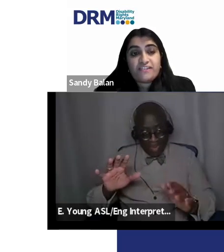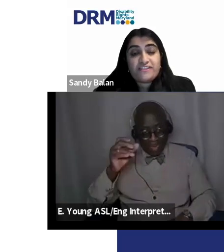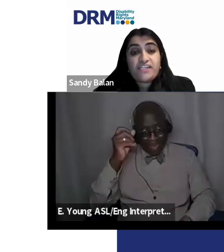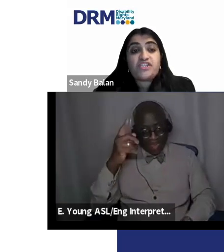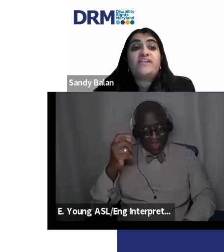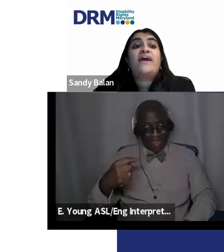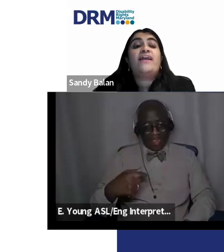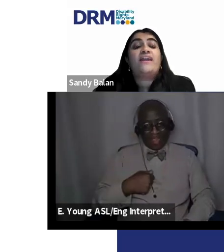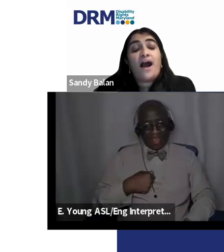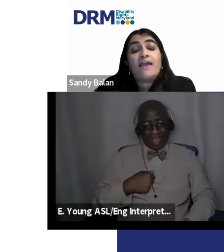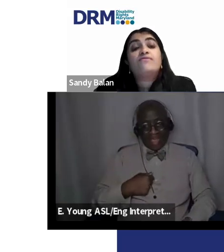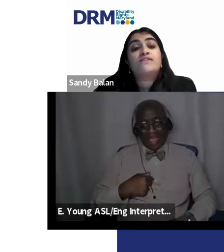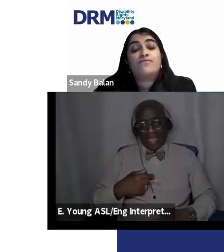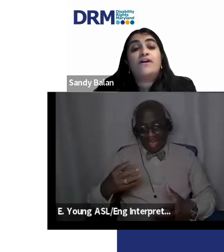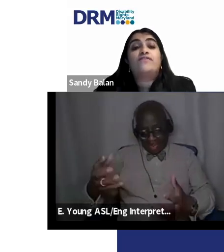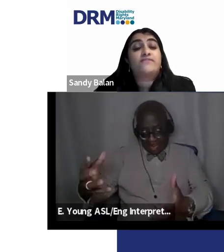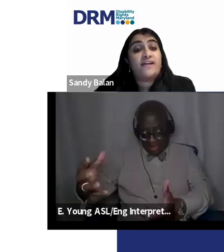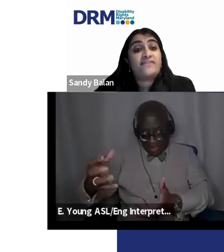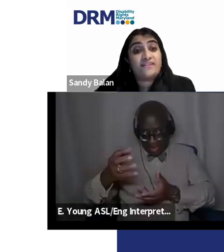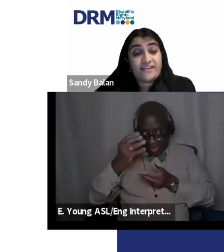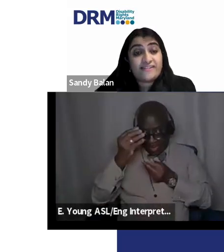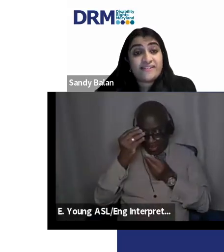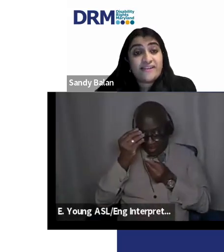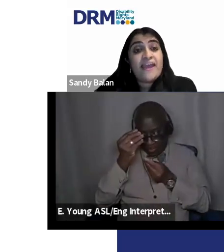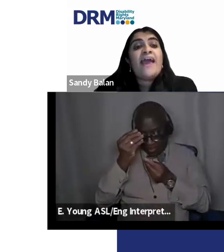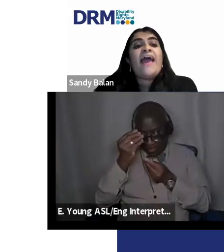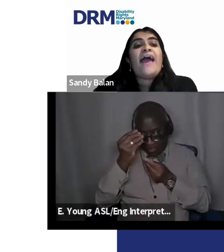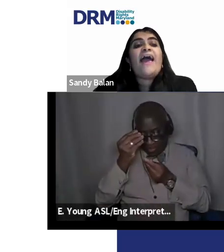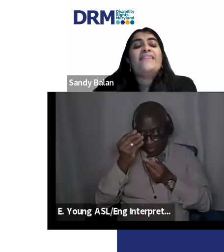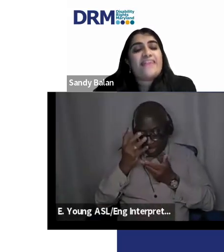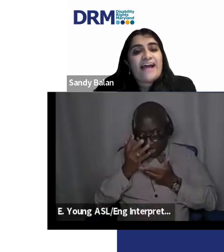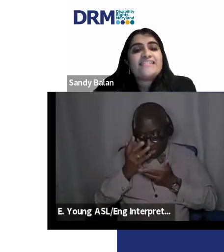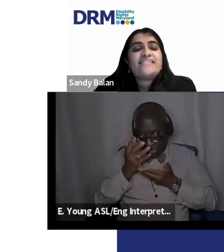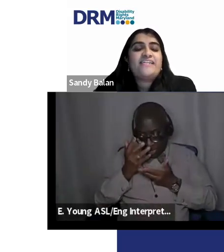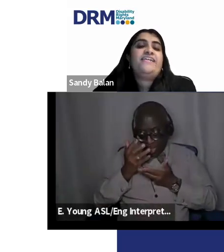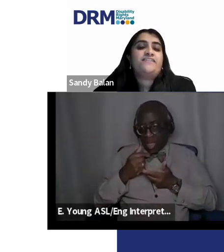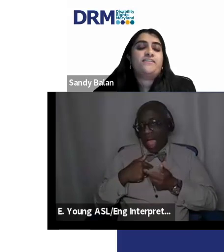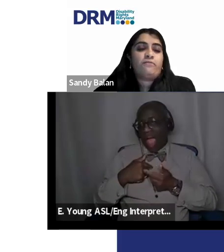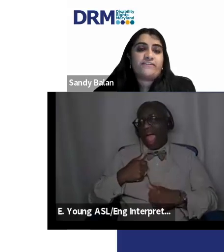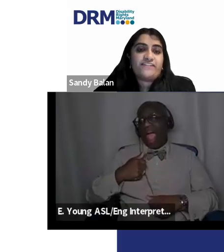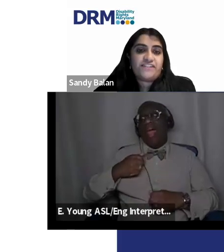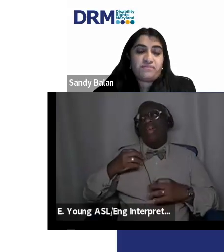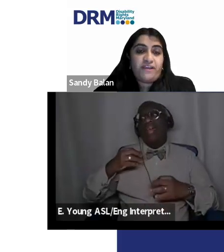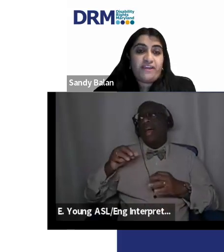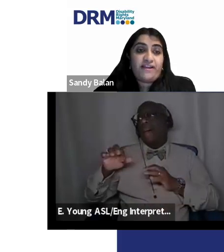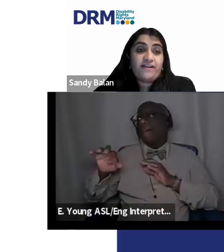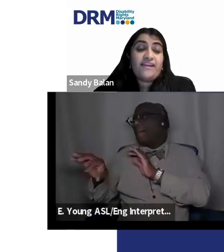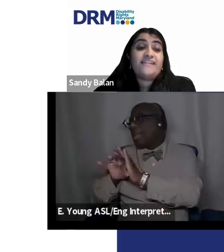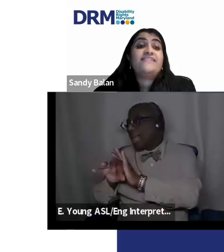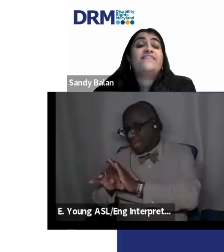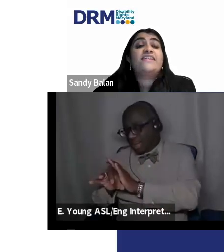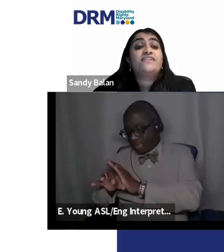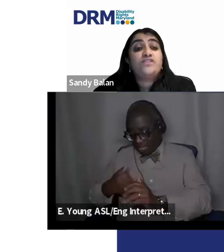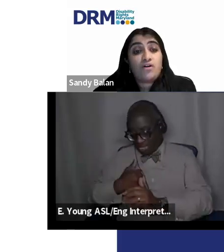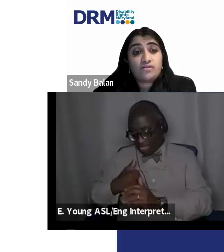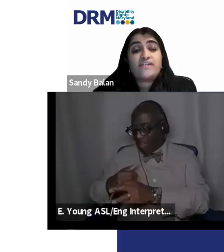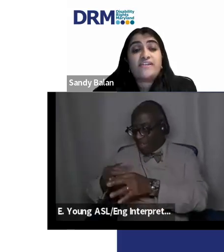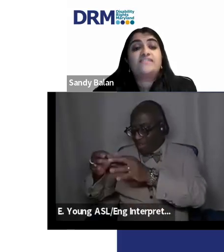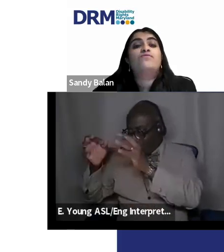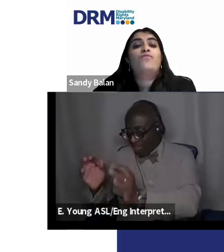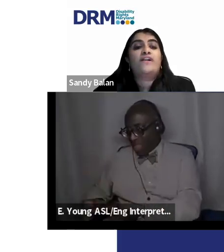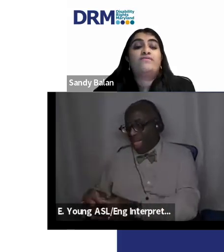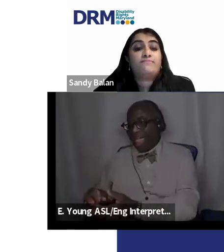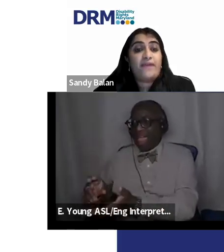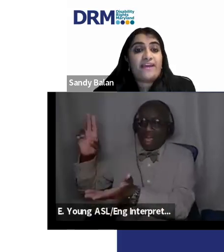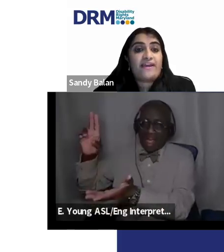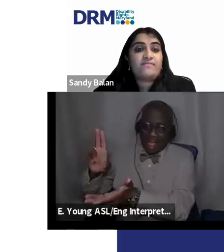made the ultimate decision, and I was the one who signed the lease. And that's the key to supported decision making, is that the adult